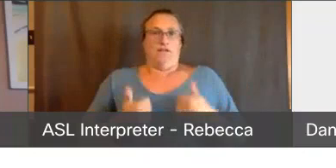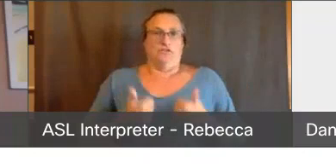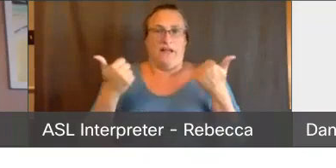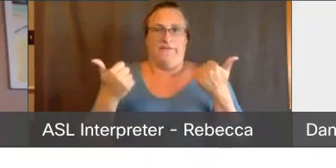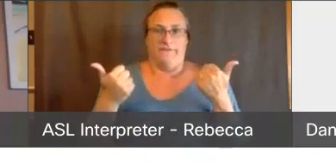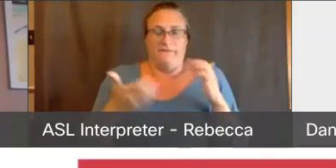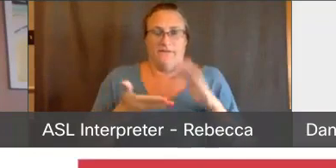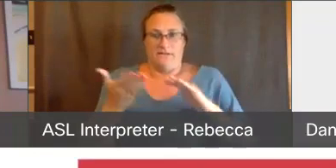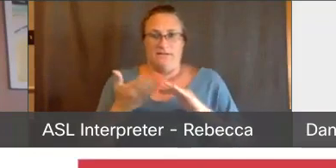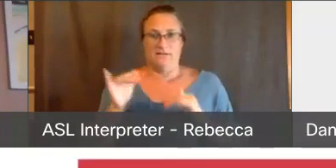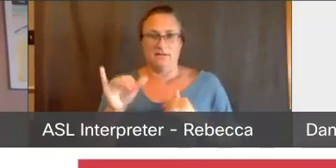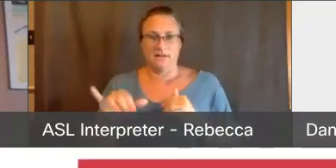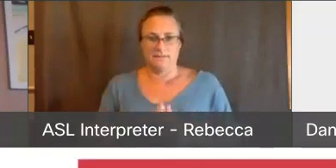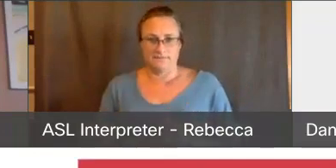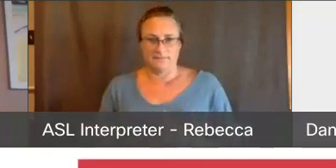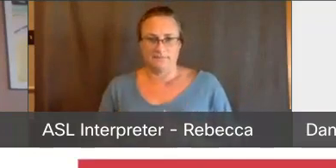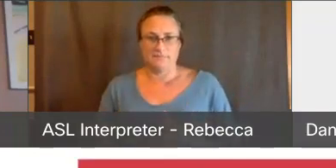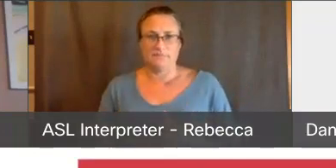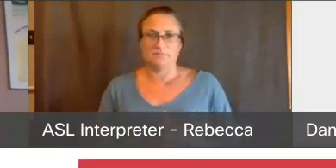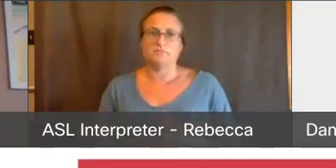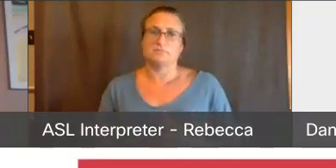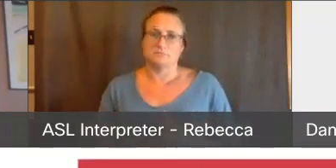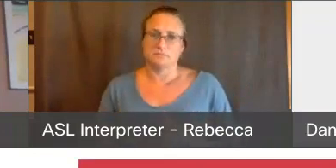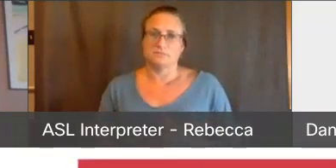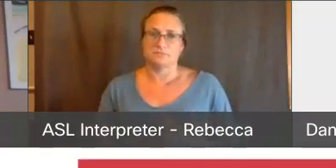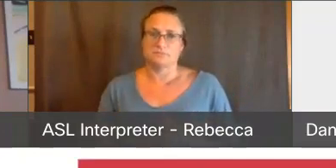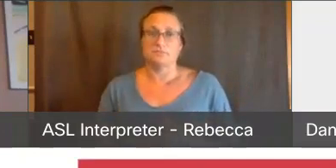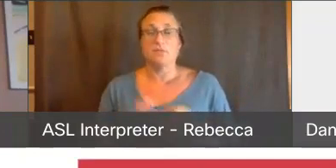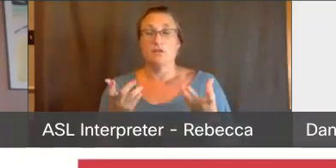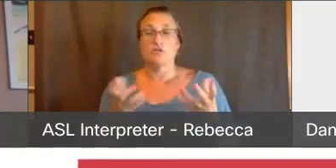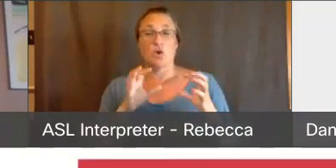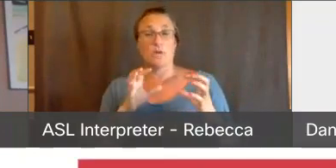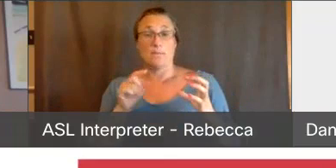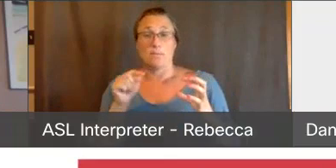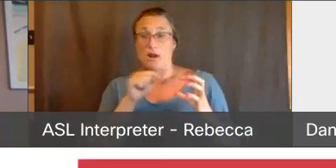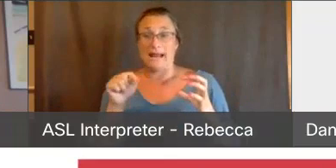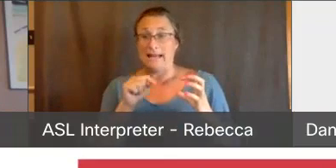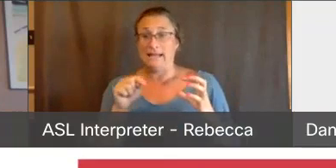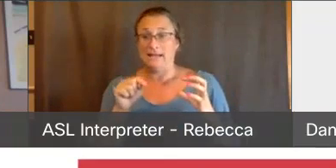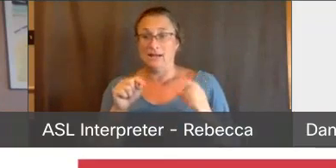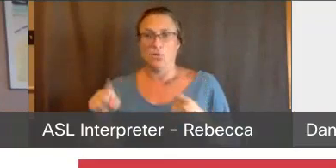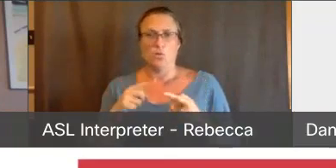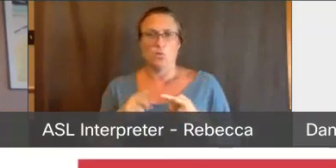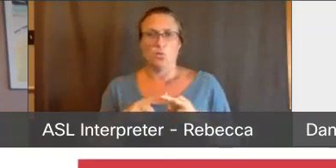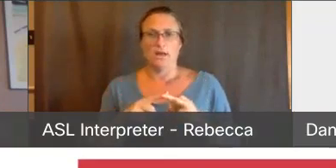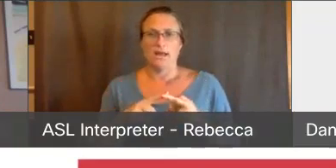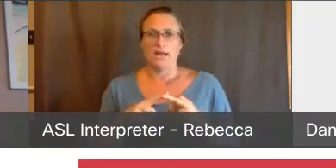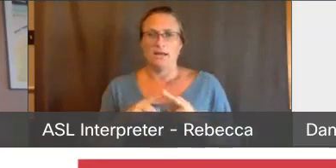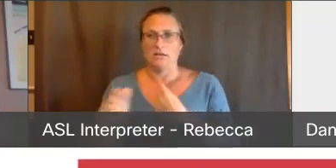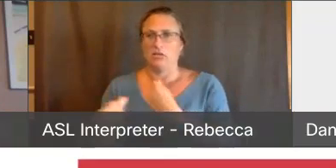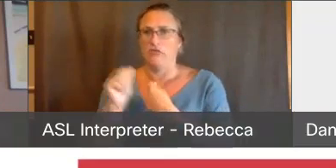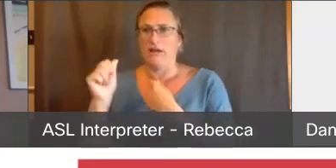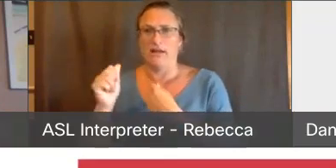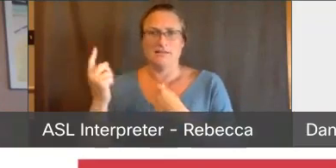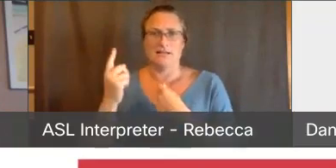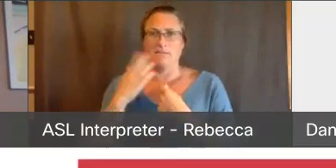function. And when something bad happens or when we sense a threat, our